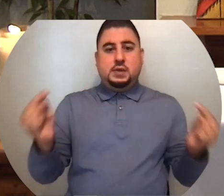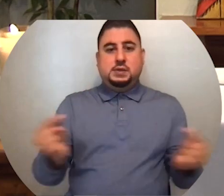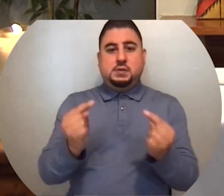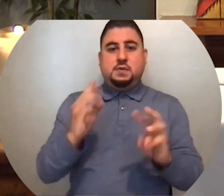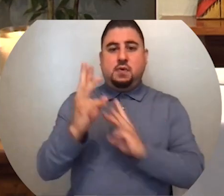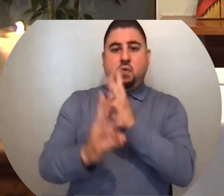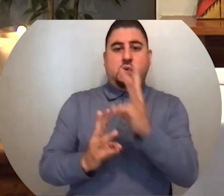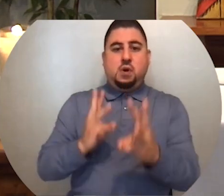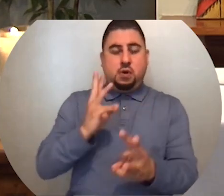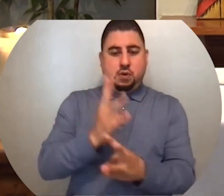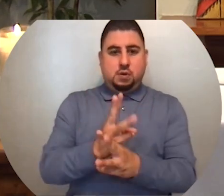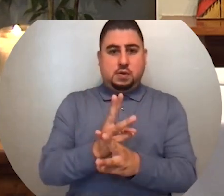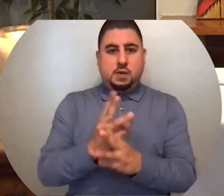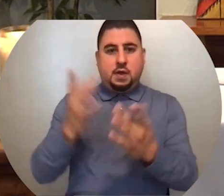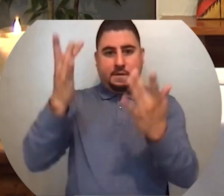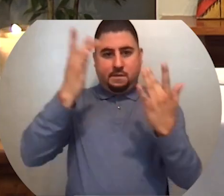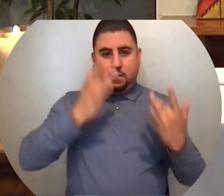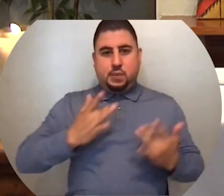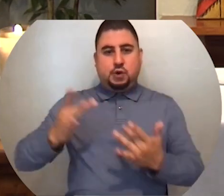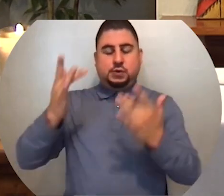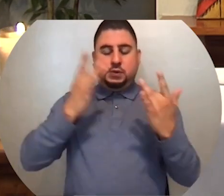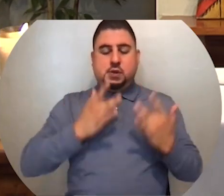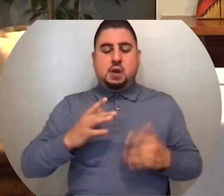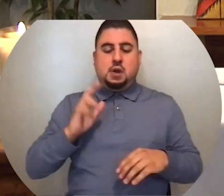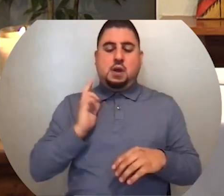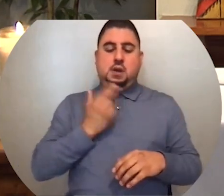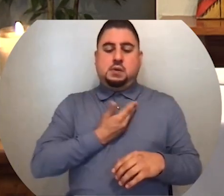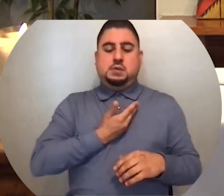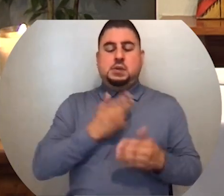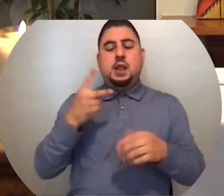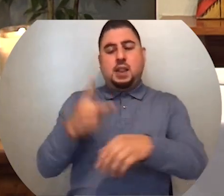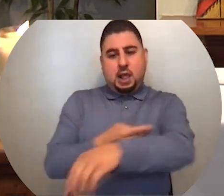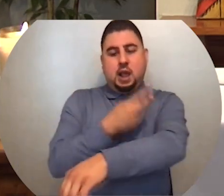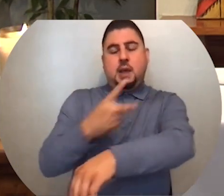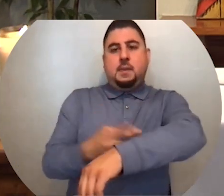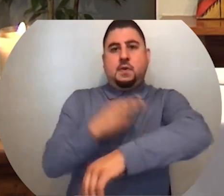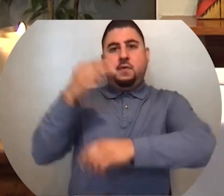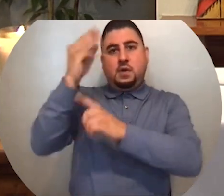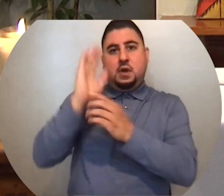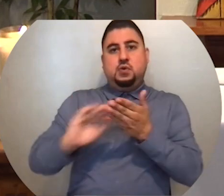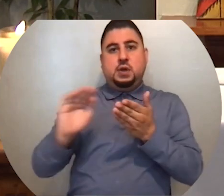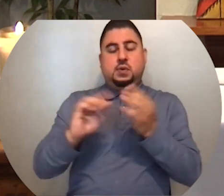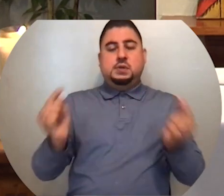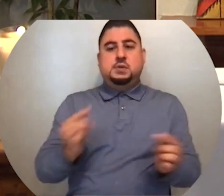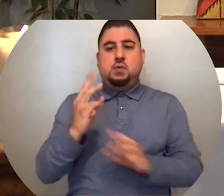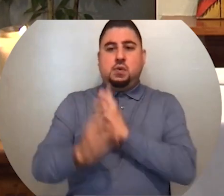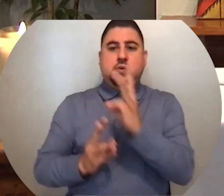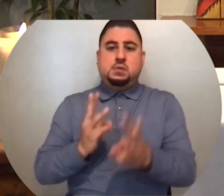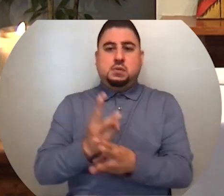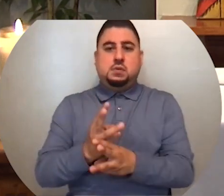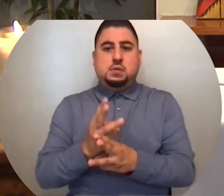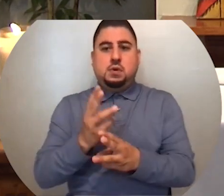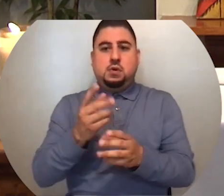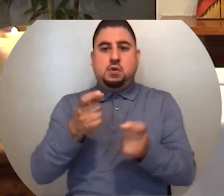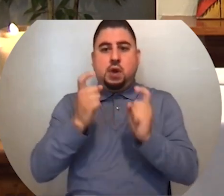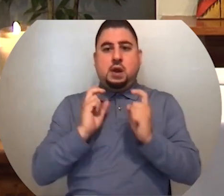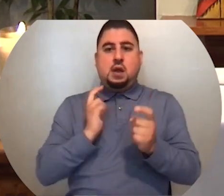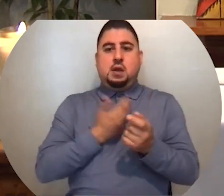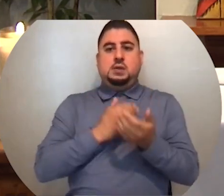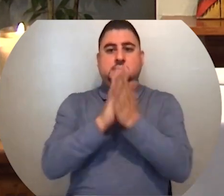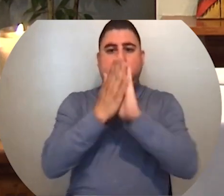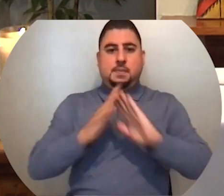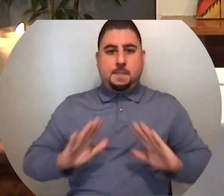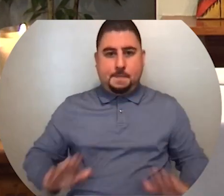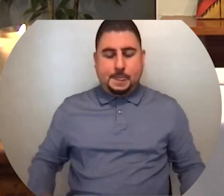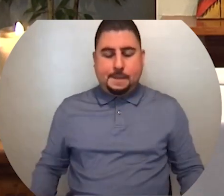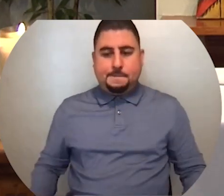away the sins of the world, have mercy on us. Lamb of God, you take away the sins of the world, grant us